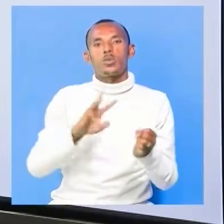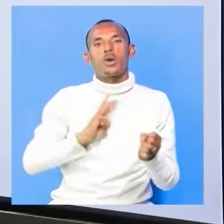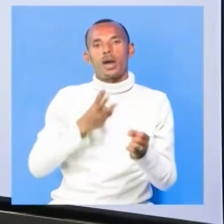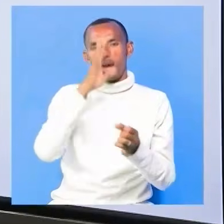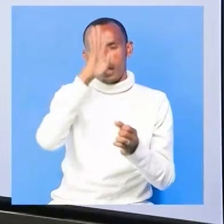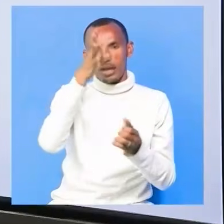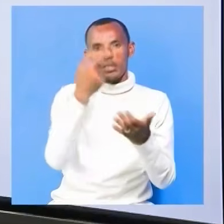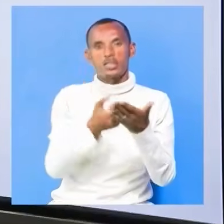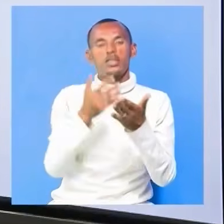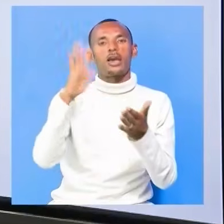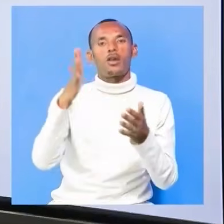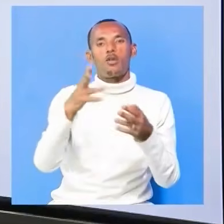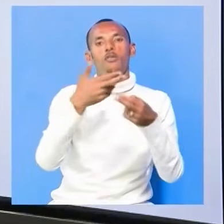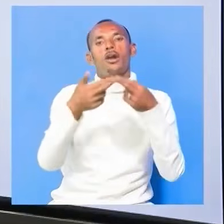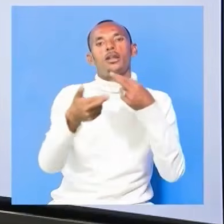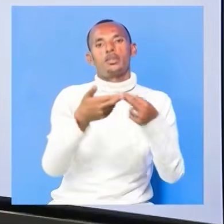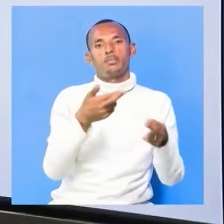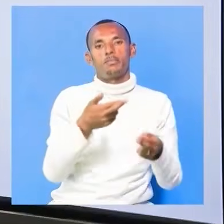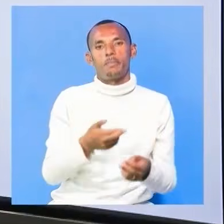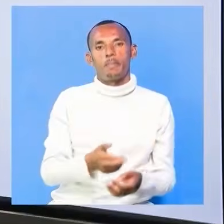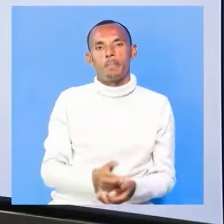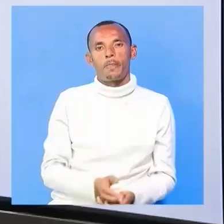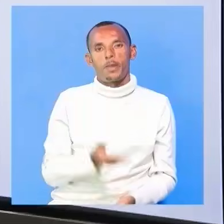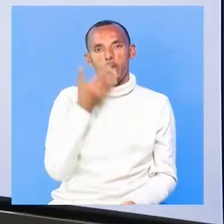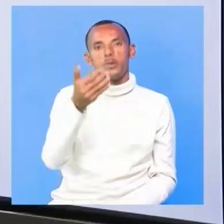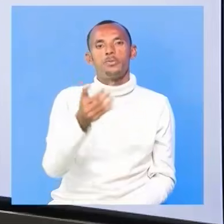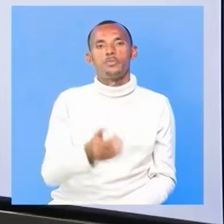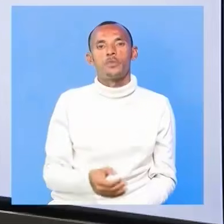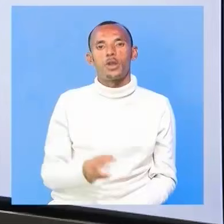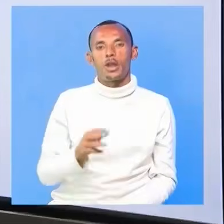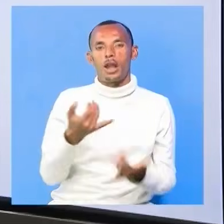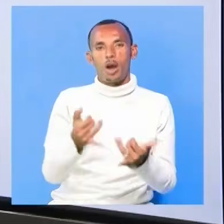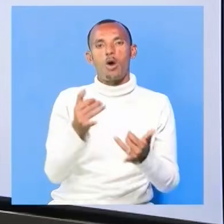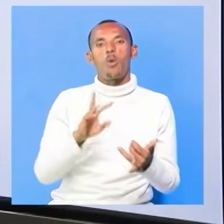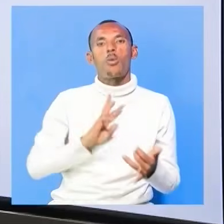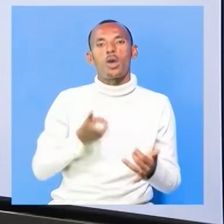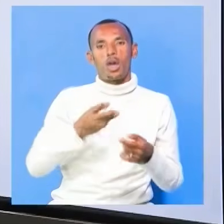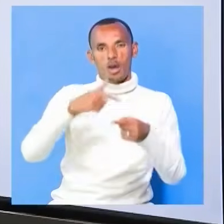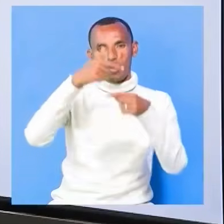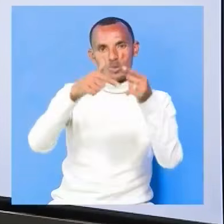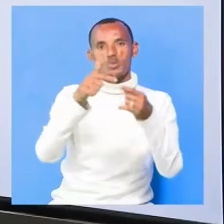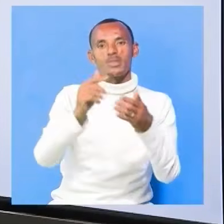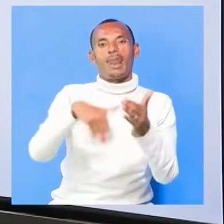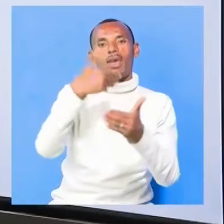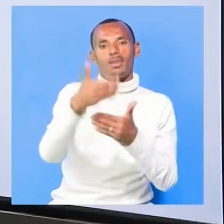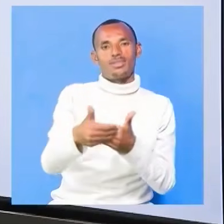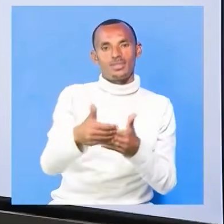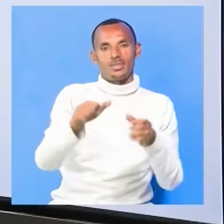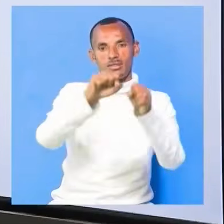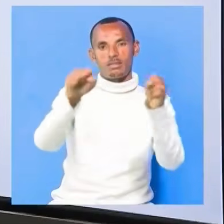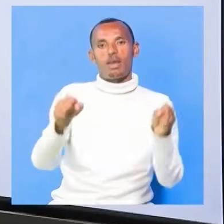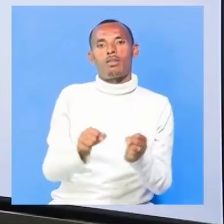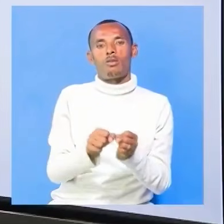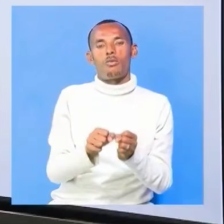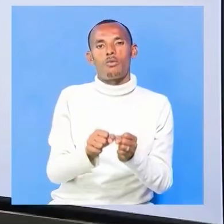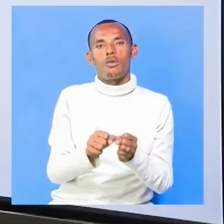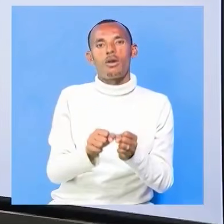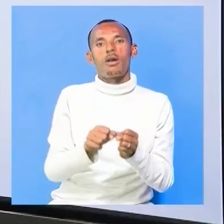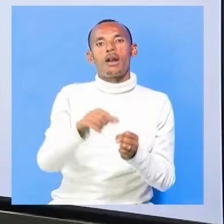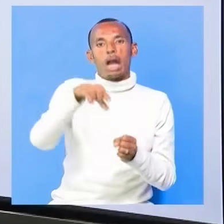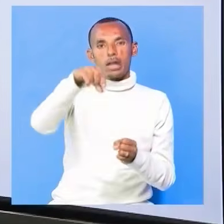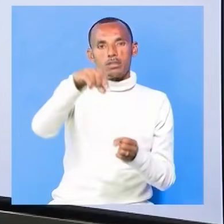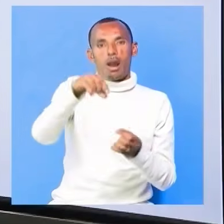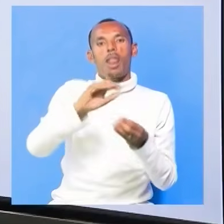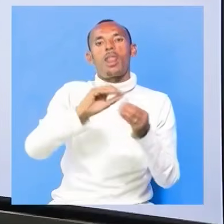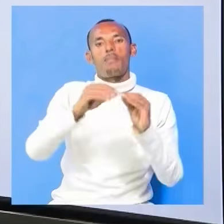of relationship, right? Good. Now, when we go to the next set, the set of